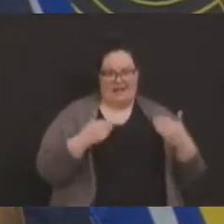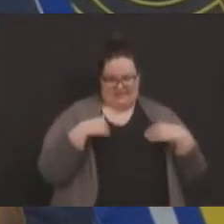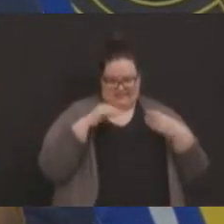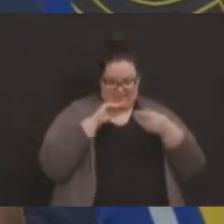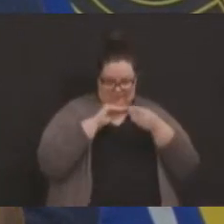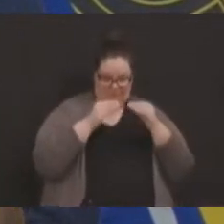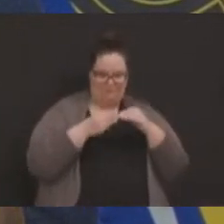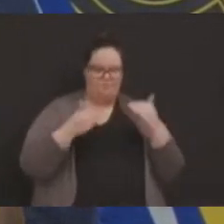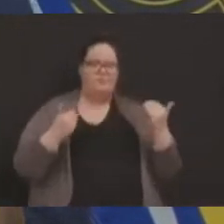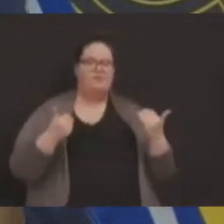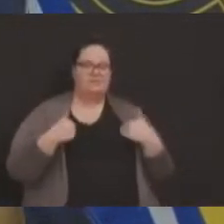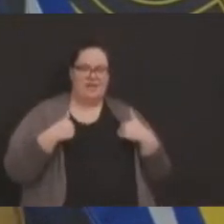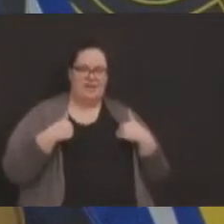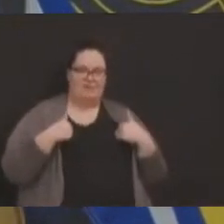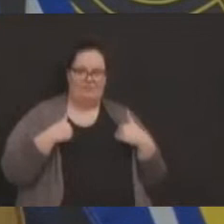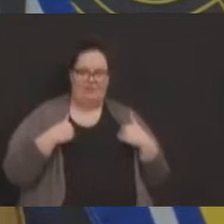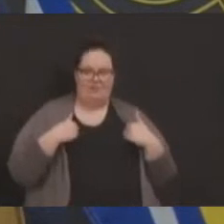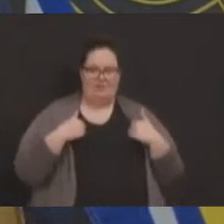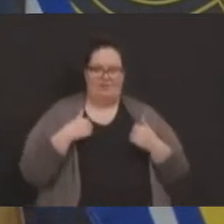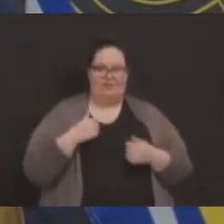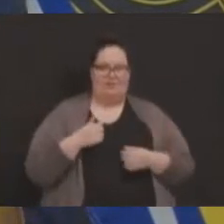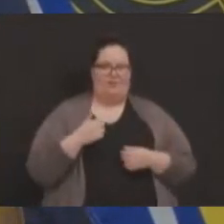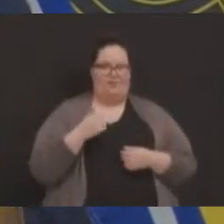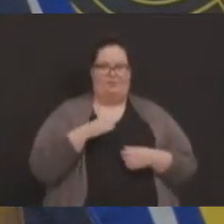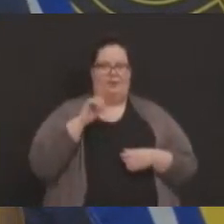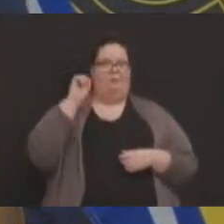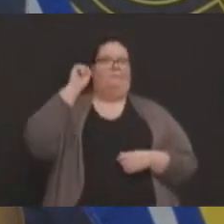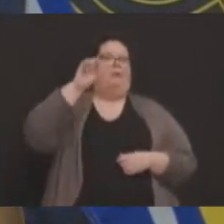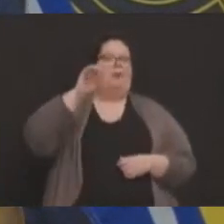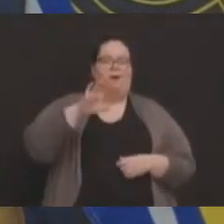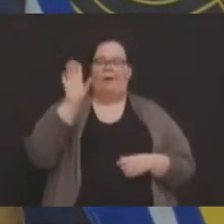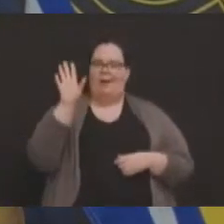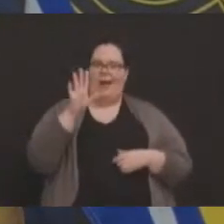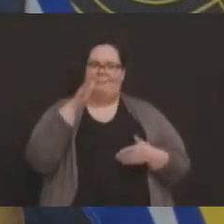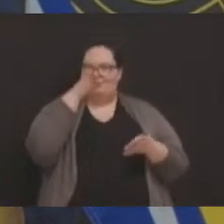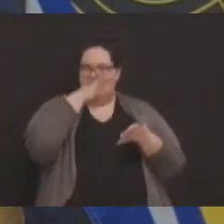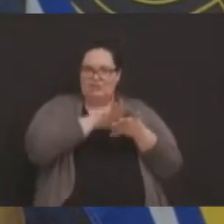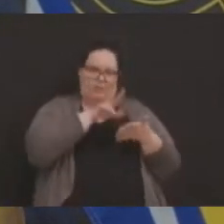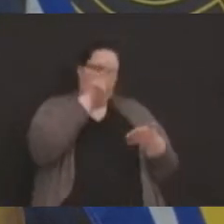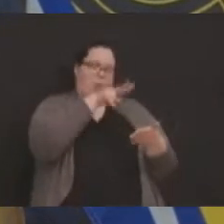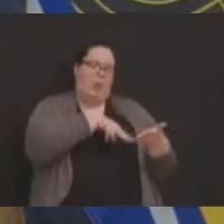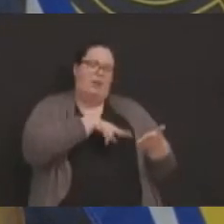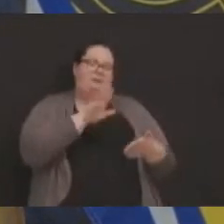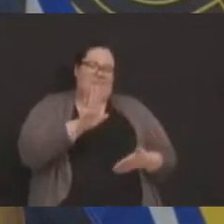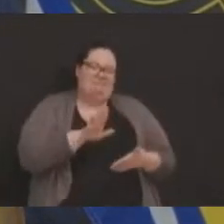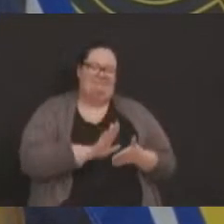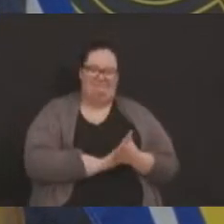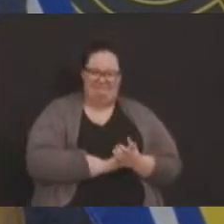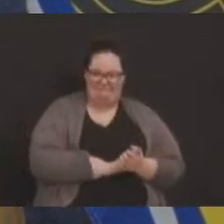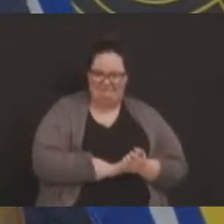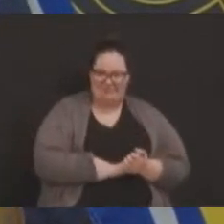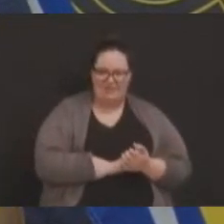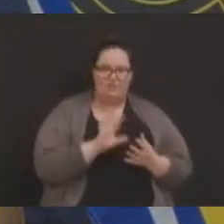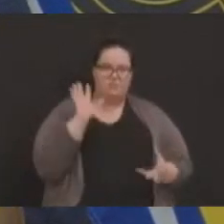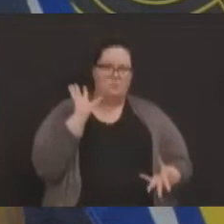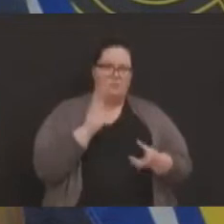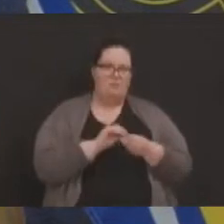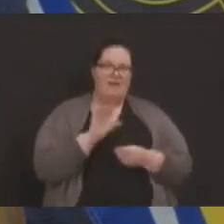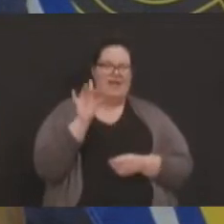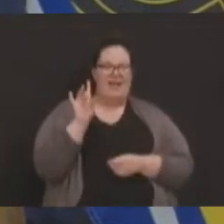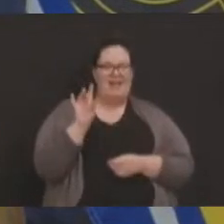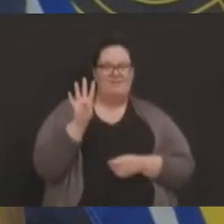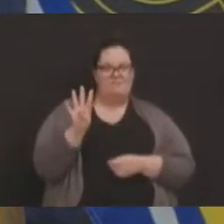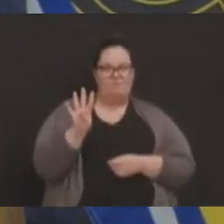of 84 healthcare employees are off work due to COVID-19 related reasons, 50 in Horizon, 25 in